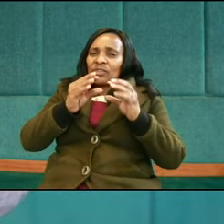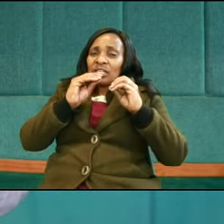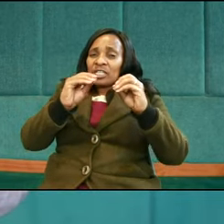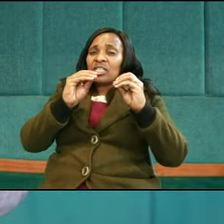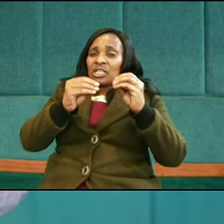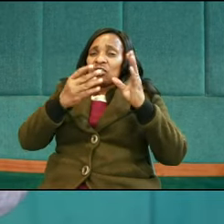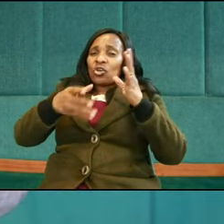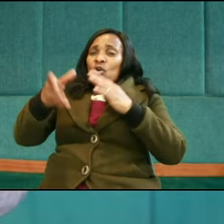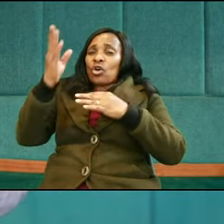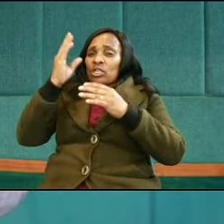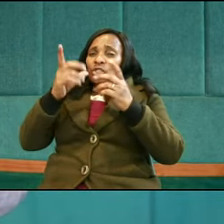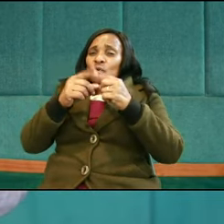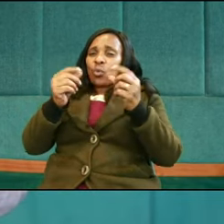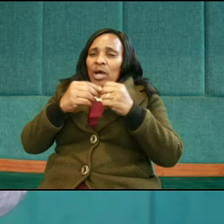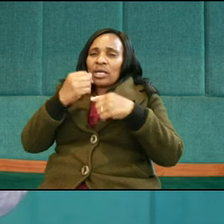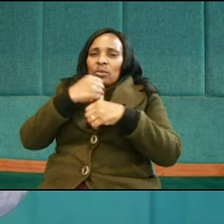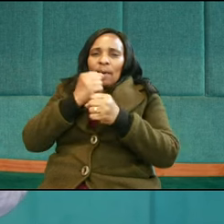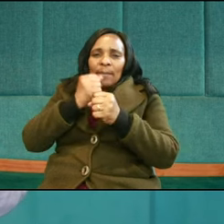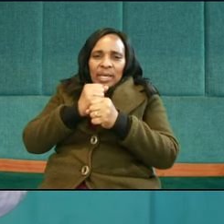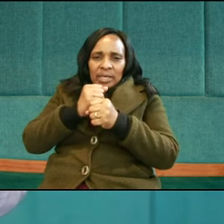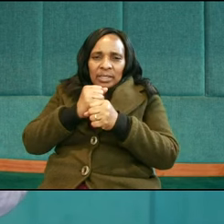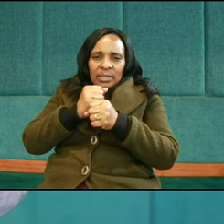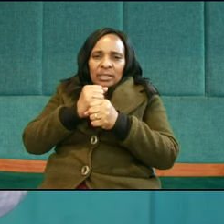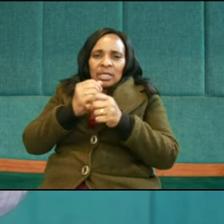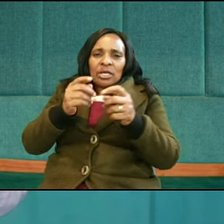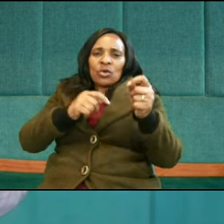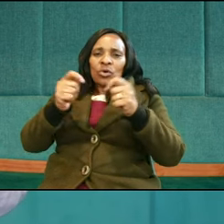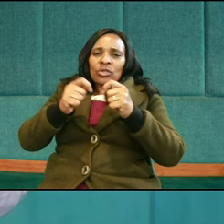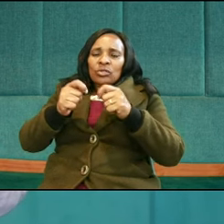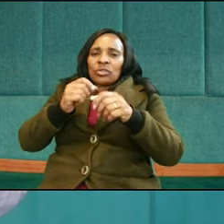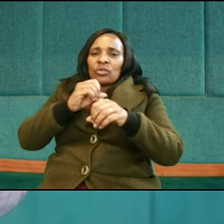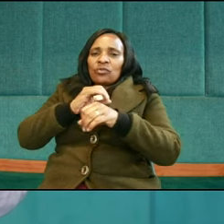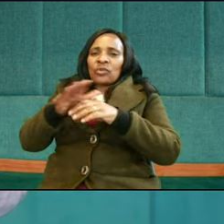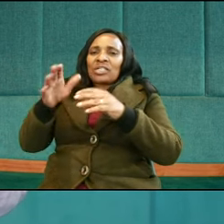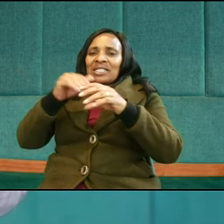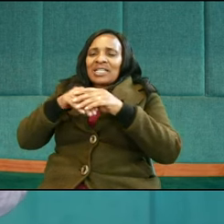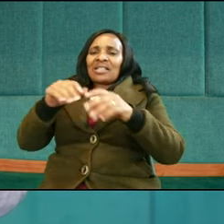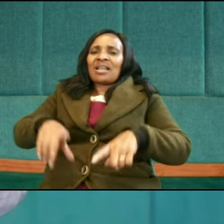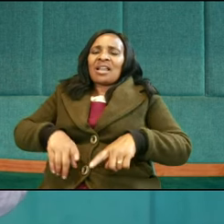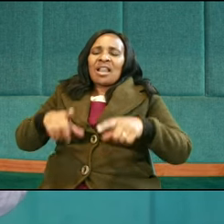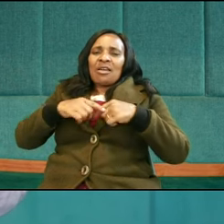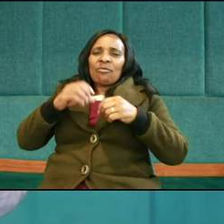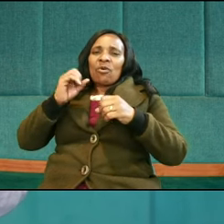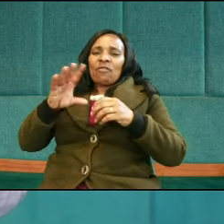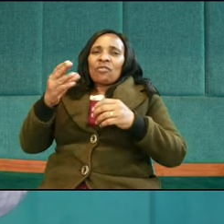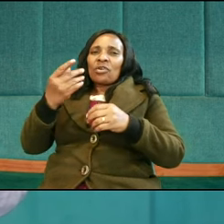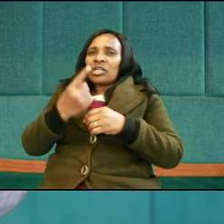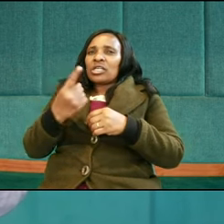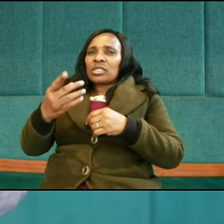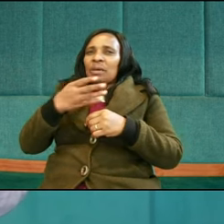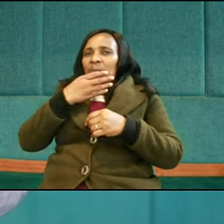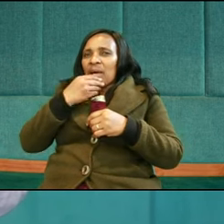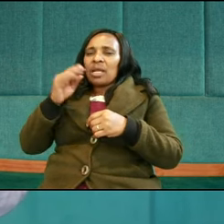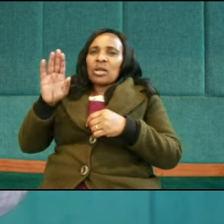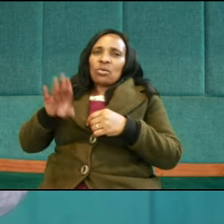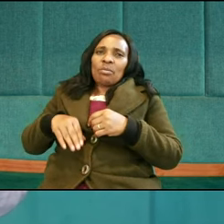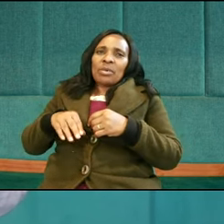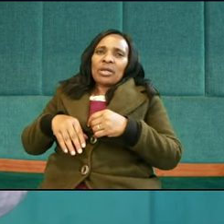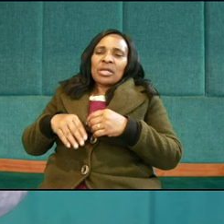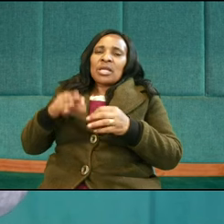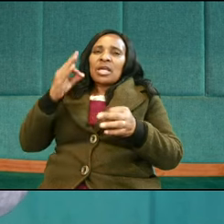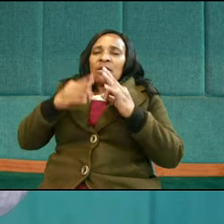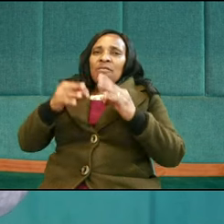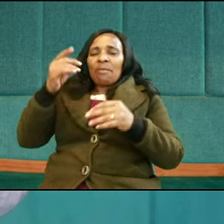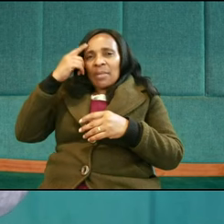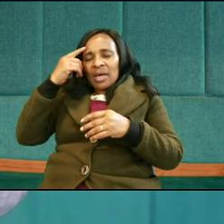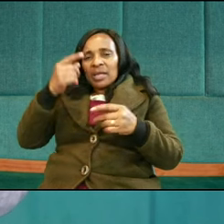God's word were made the controlling influence in the life of every man and woman, if mind and